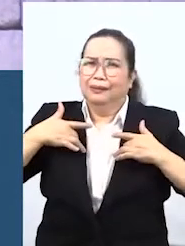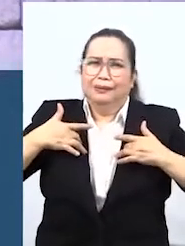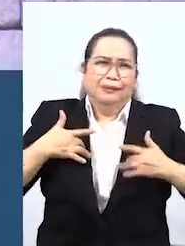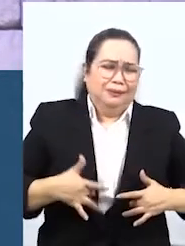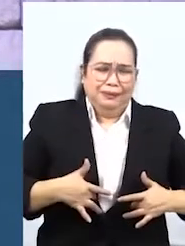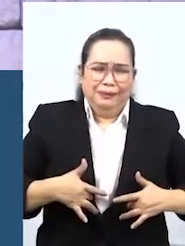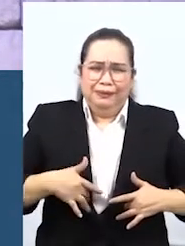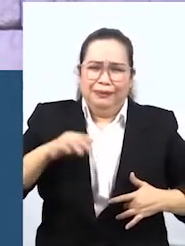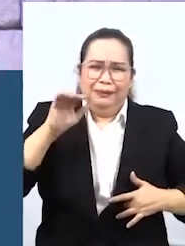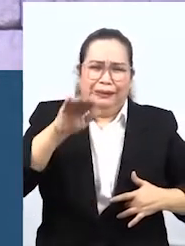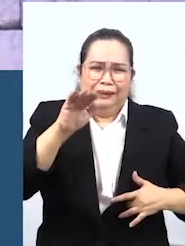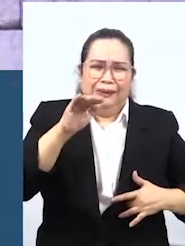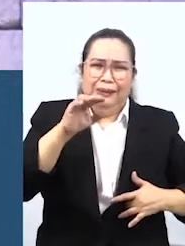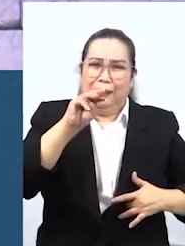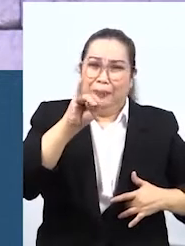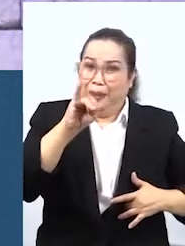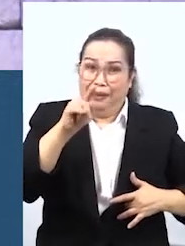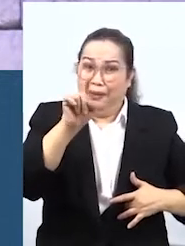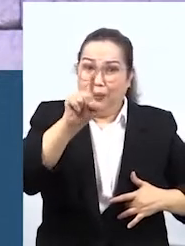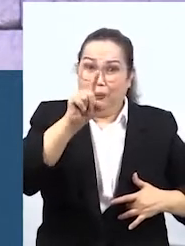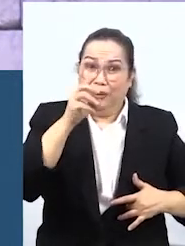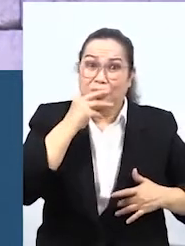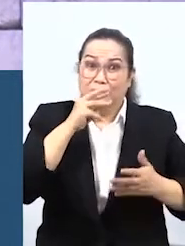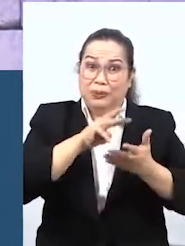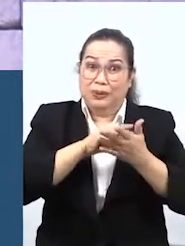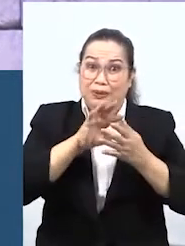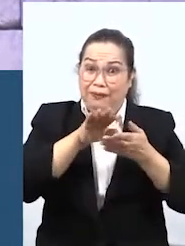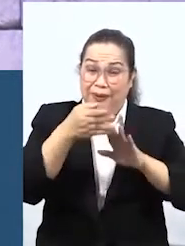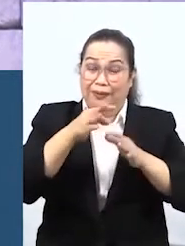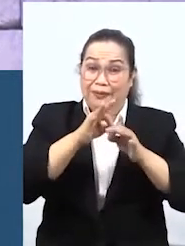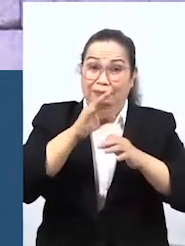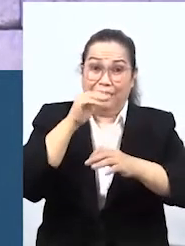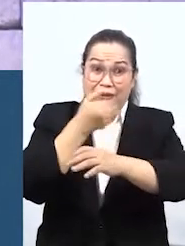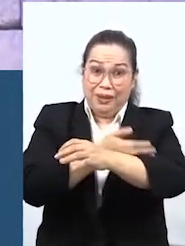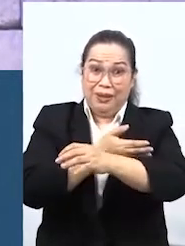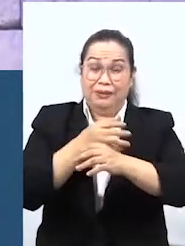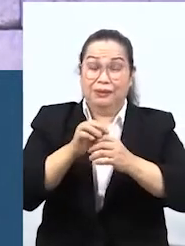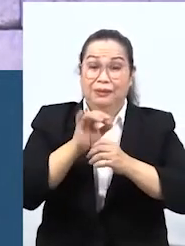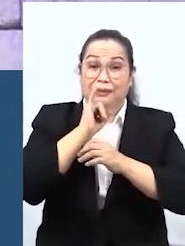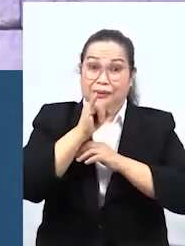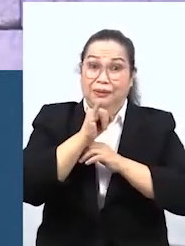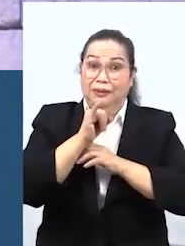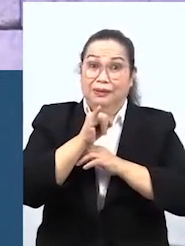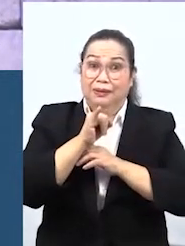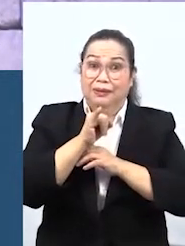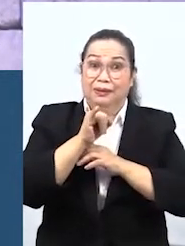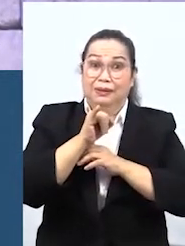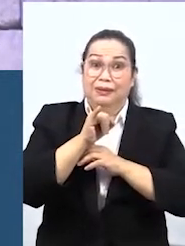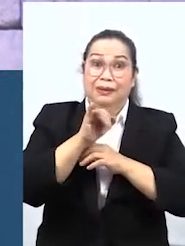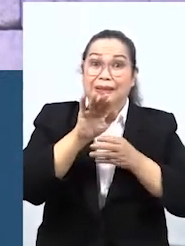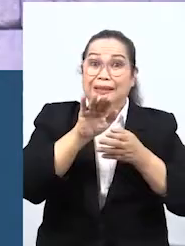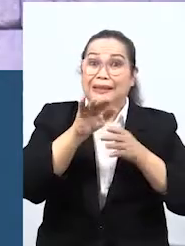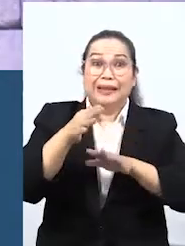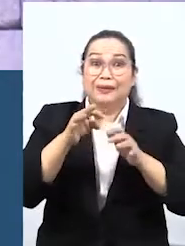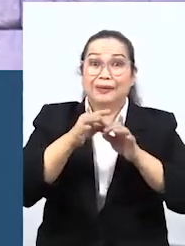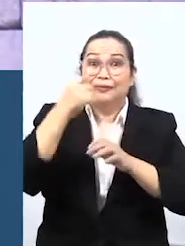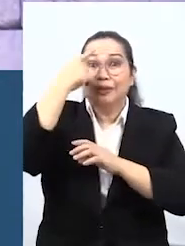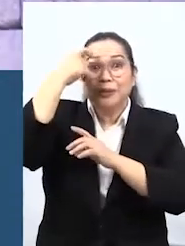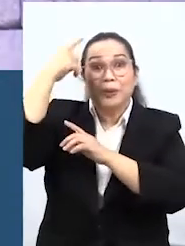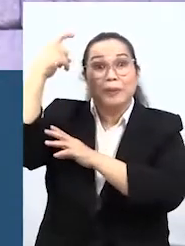me Mike you know what's worse than the death of a child It's a death of a